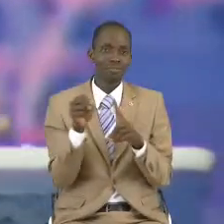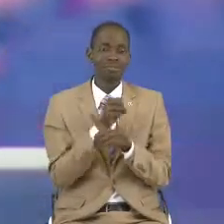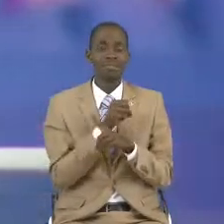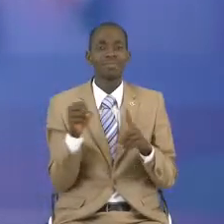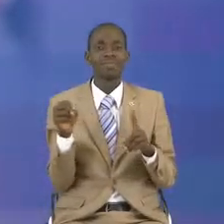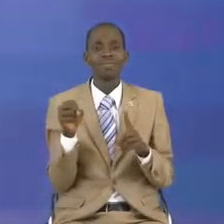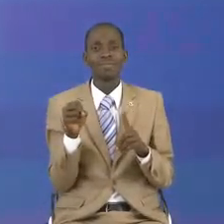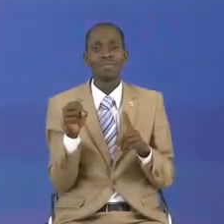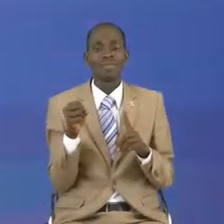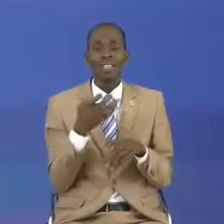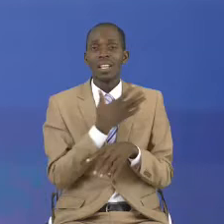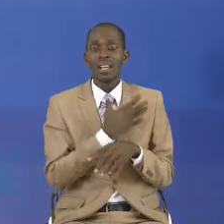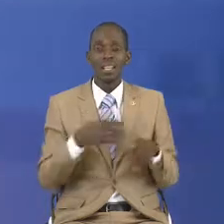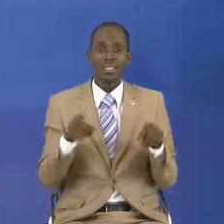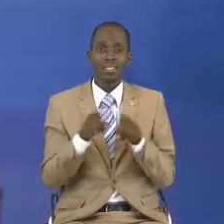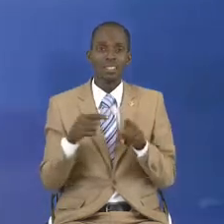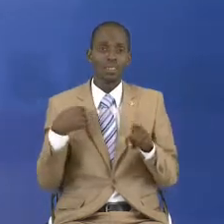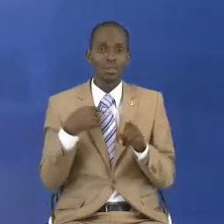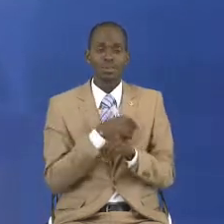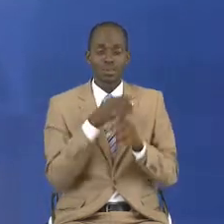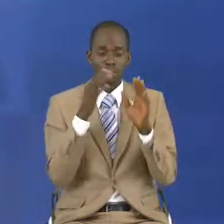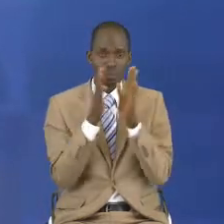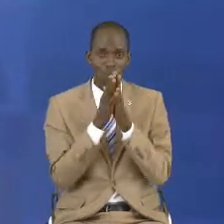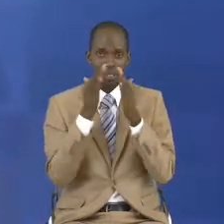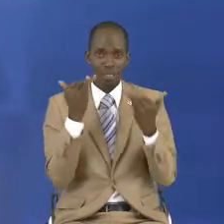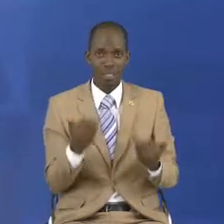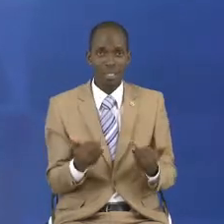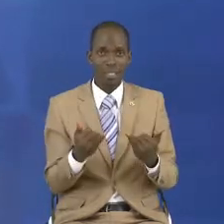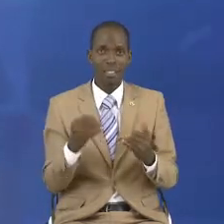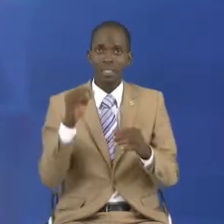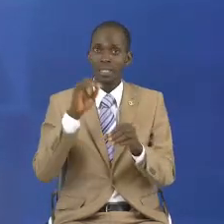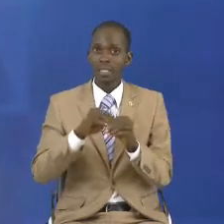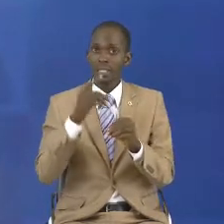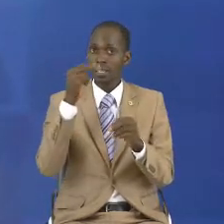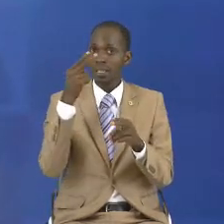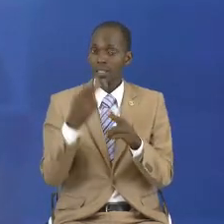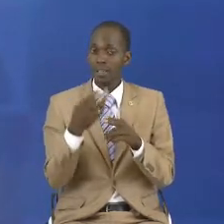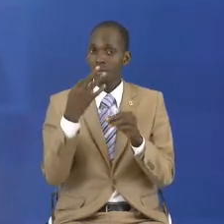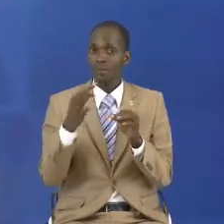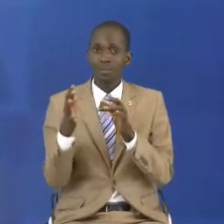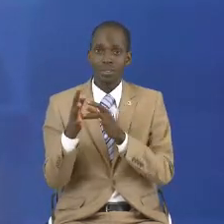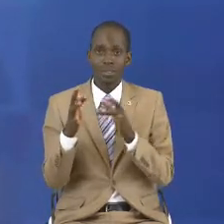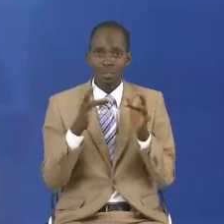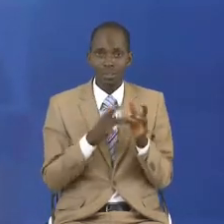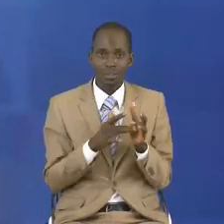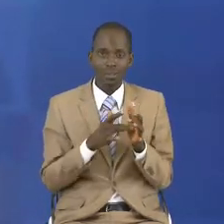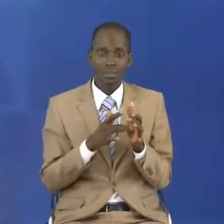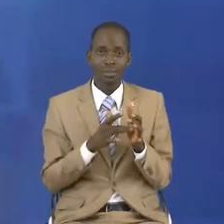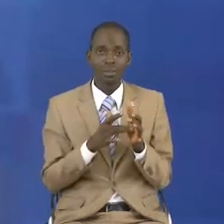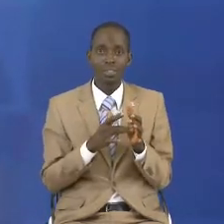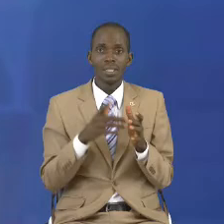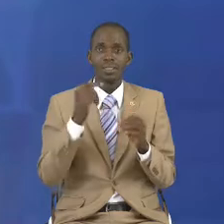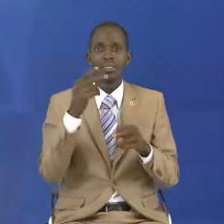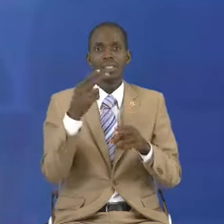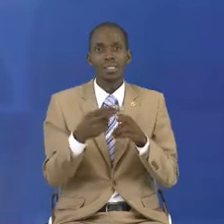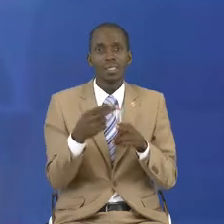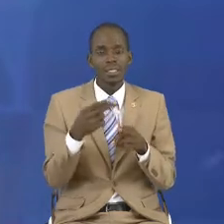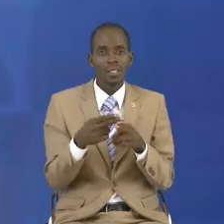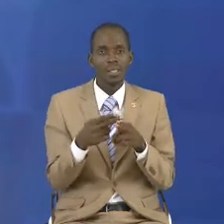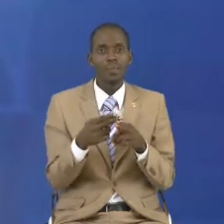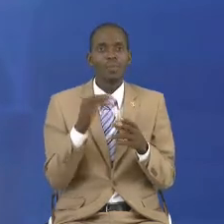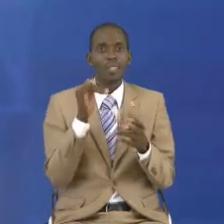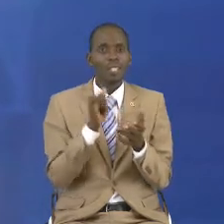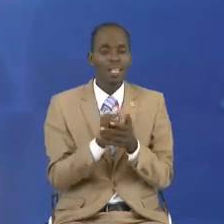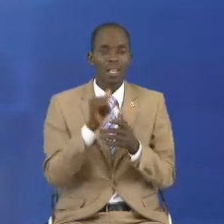and as we pray now in the name of jesus the name that cannot